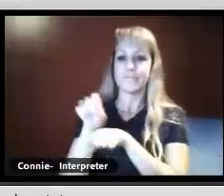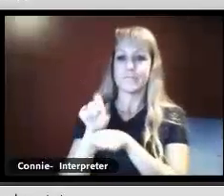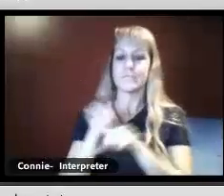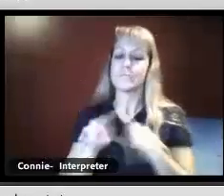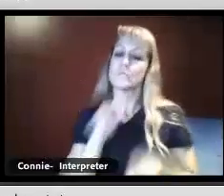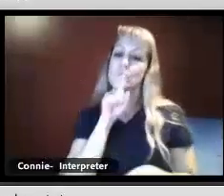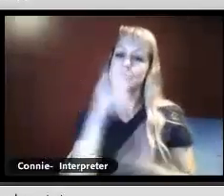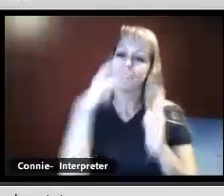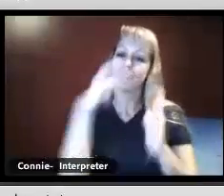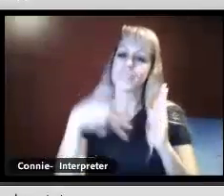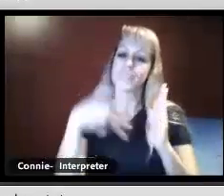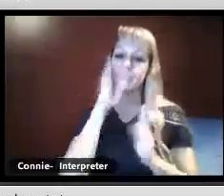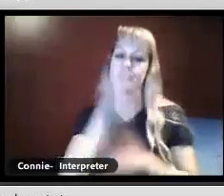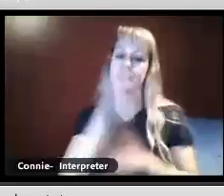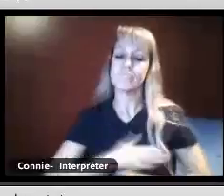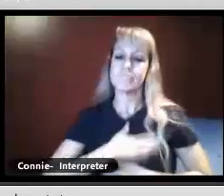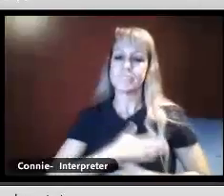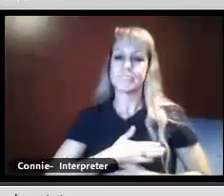really enjoy.